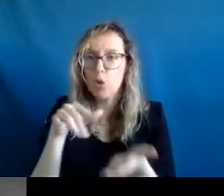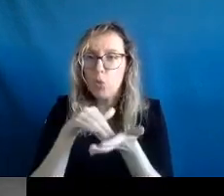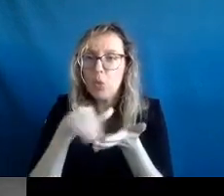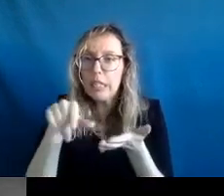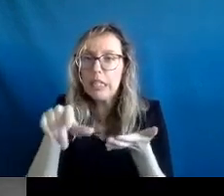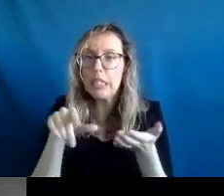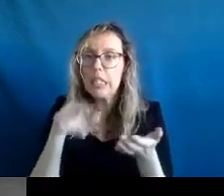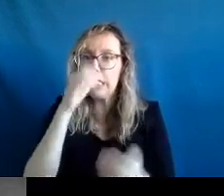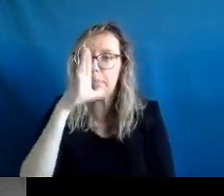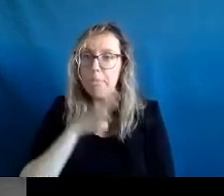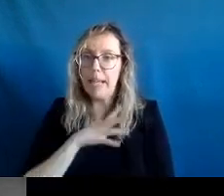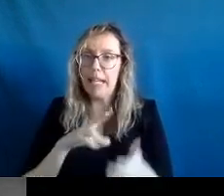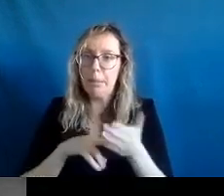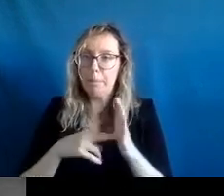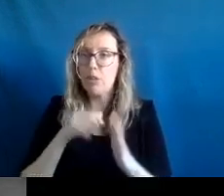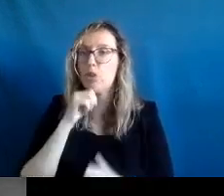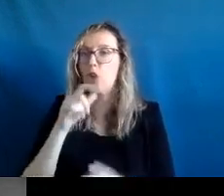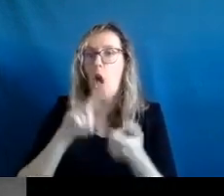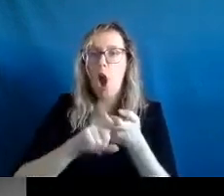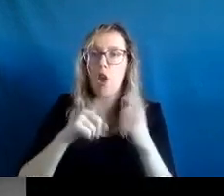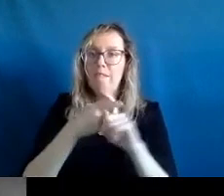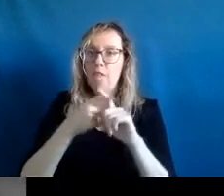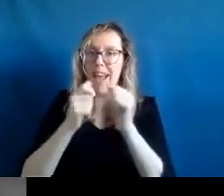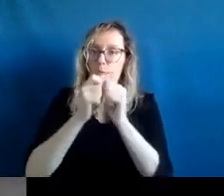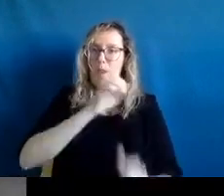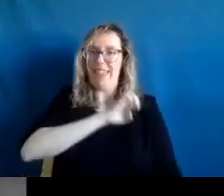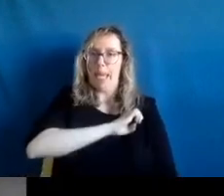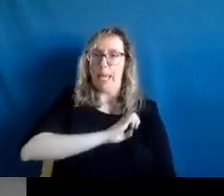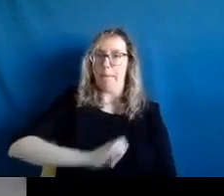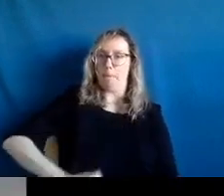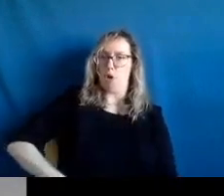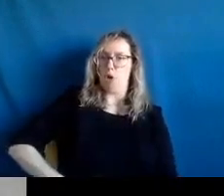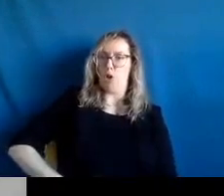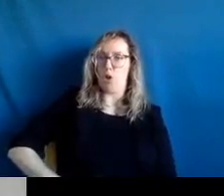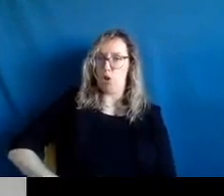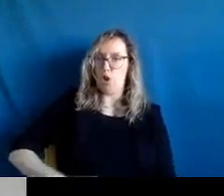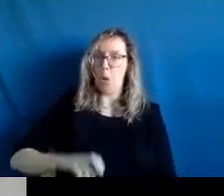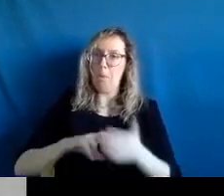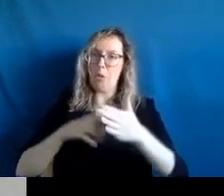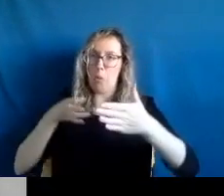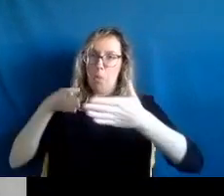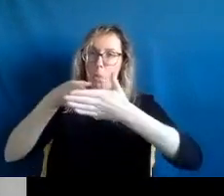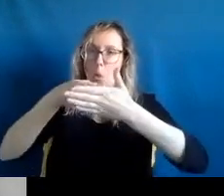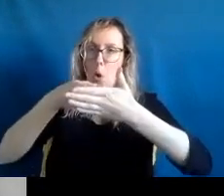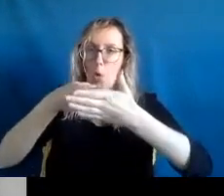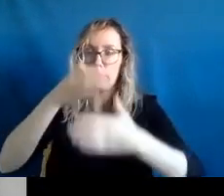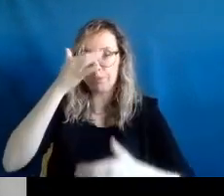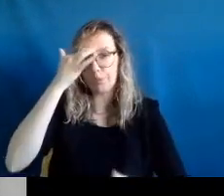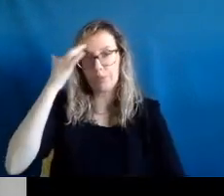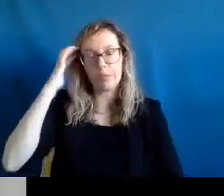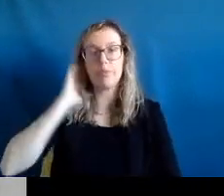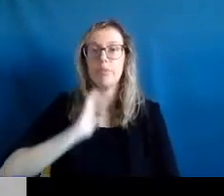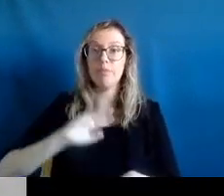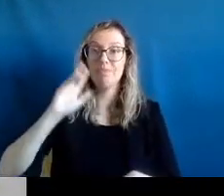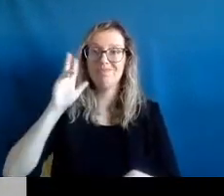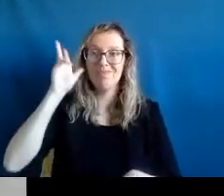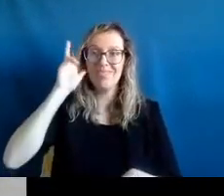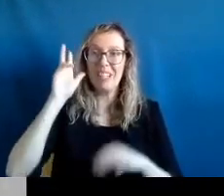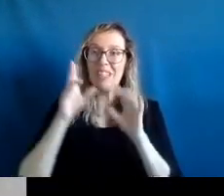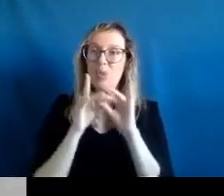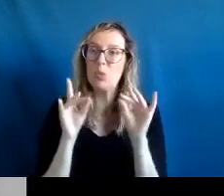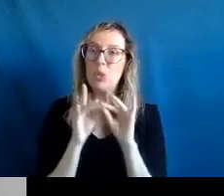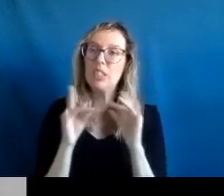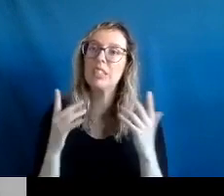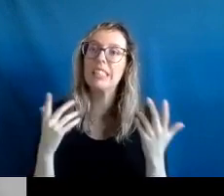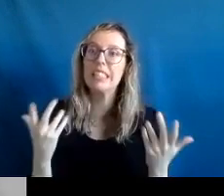emperor. Anyone who makes himself out to be a king opposes the emperor." When Pilate heard these words, he led Jesus out and seated him